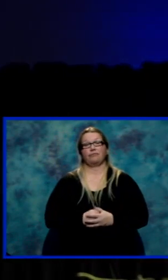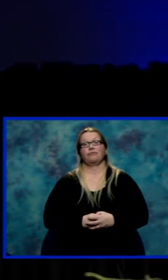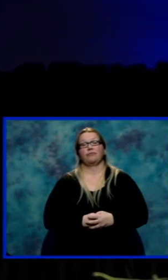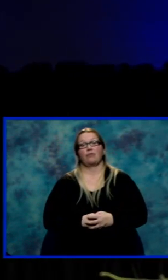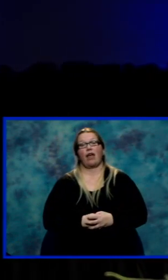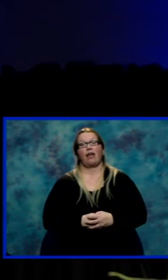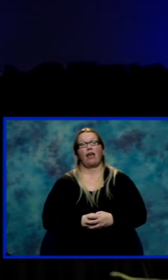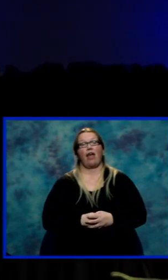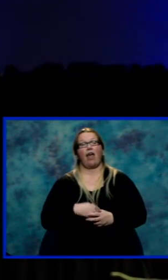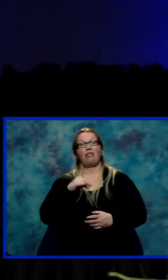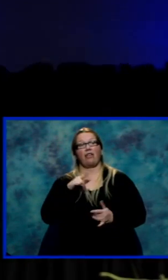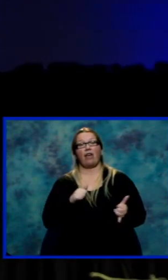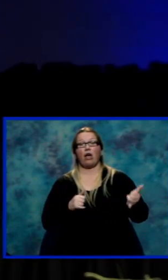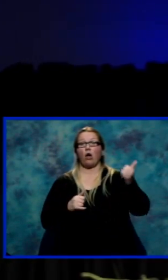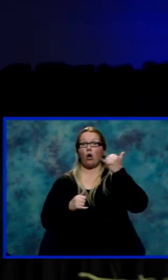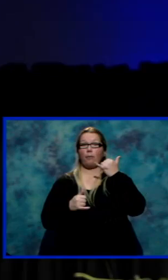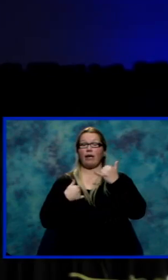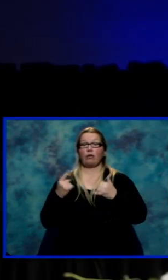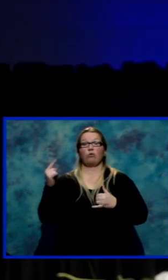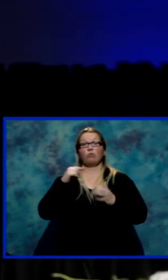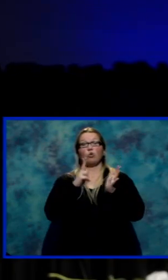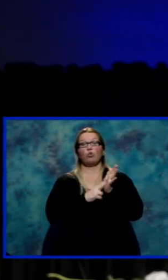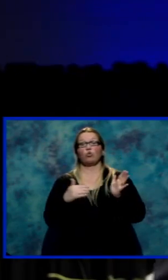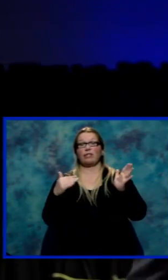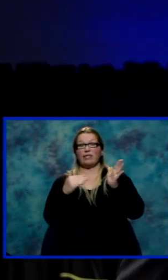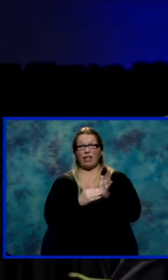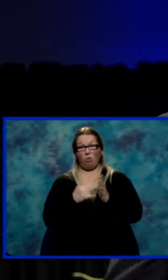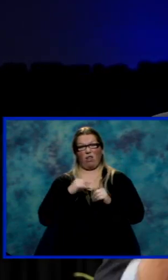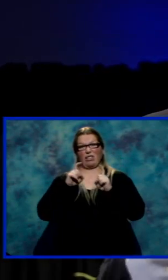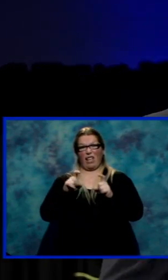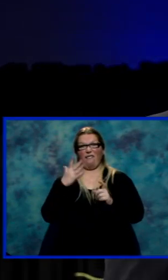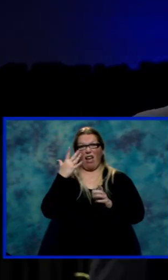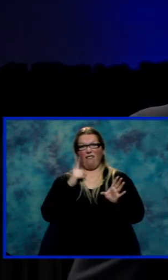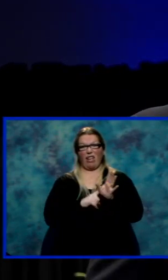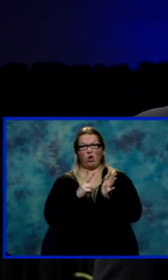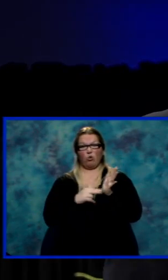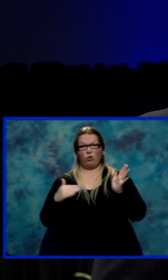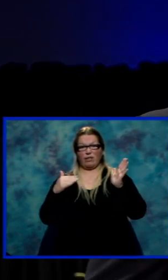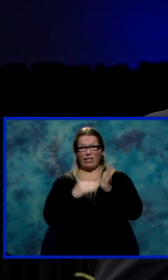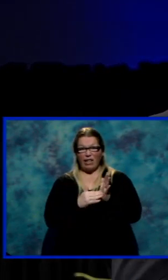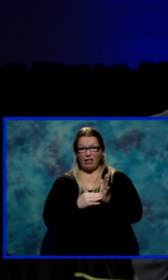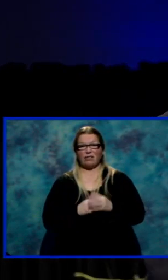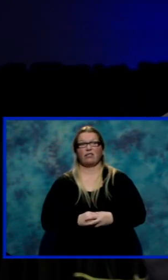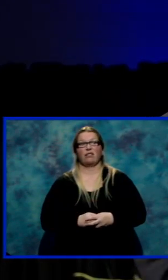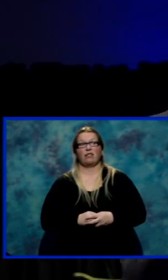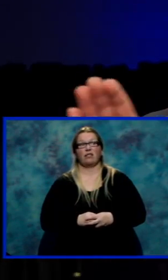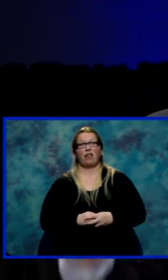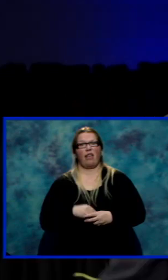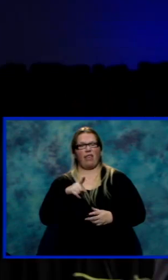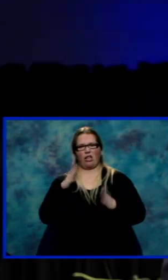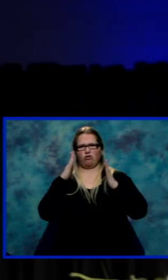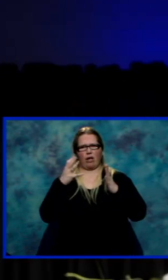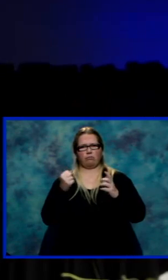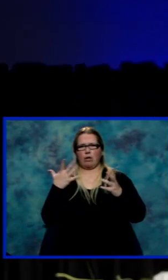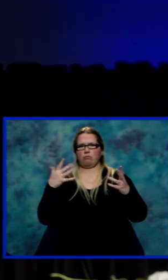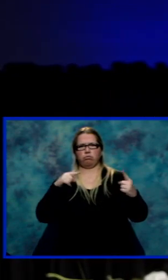then got a call to come to New Zealand. And we ended up in 5 years in New Zealand at a church that was fantastic. It had gone through incredible